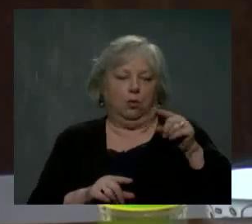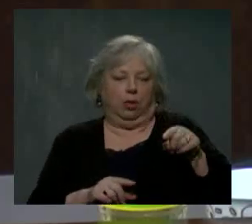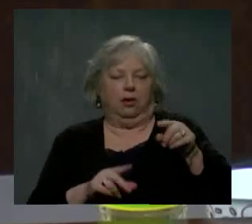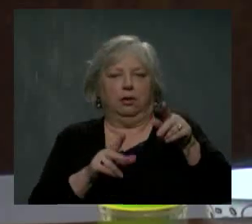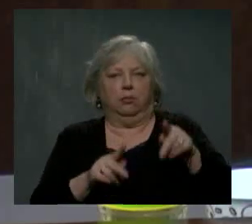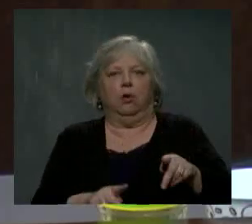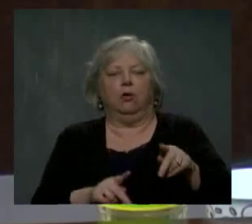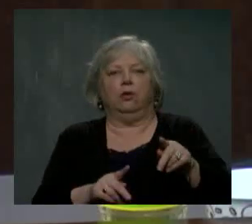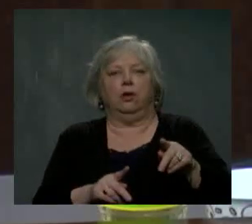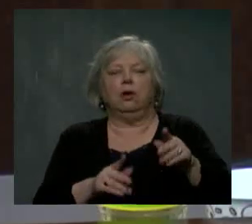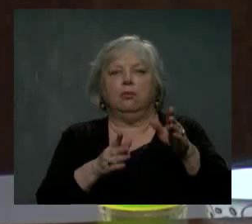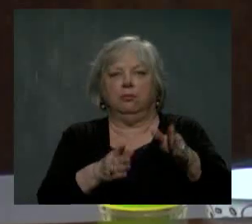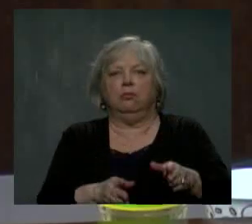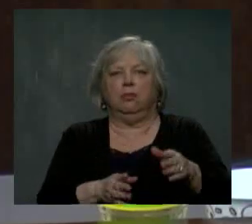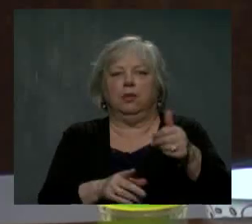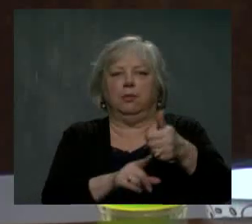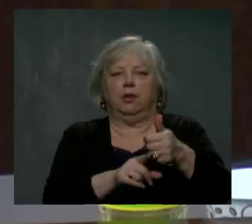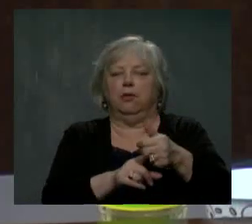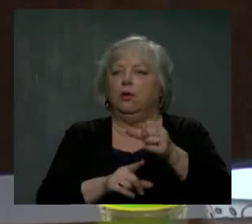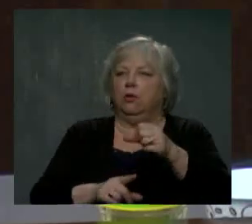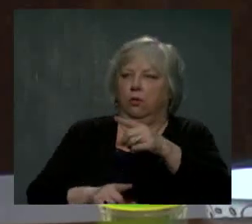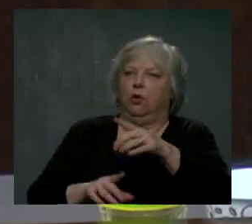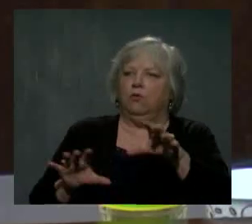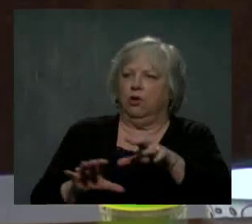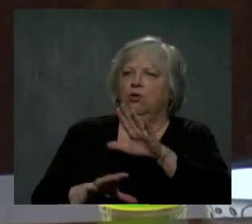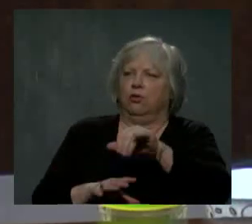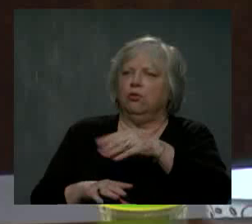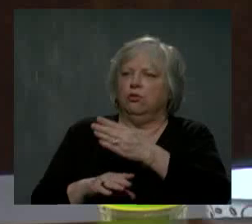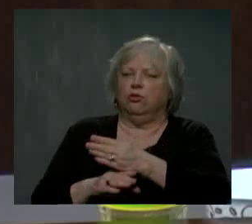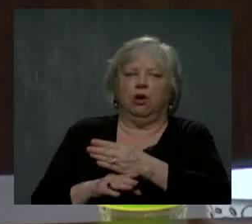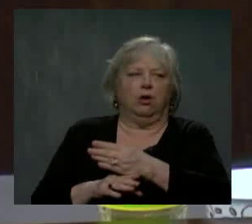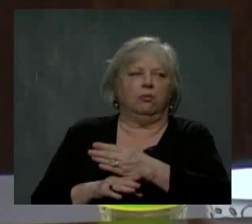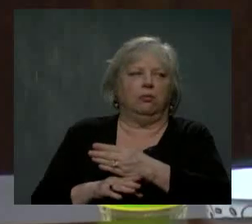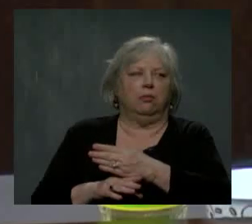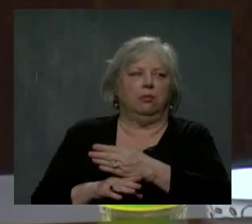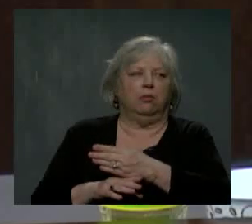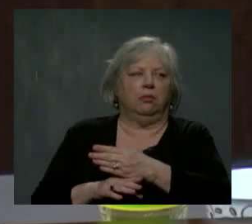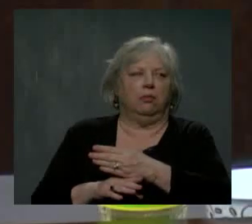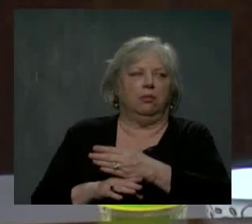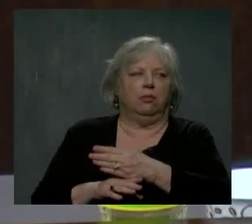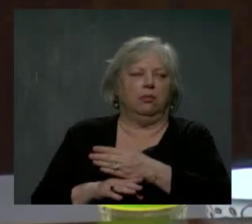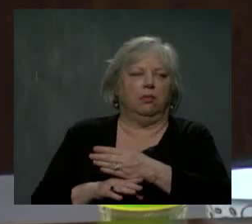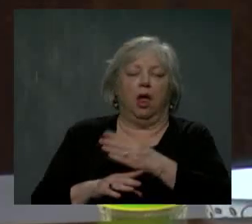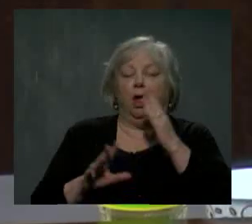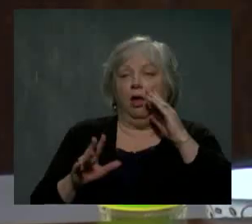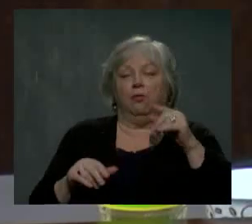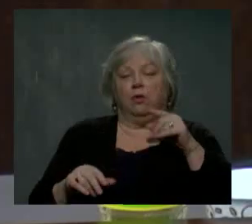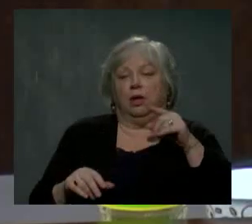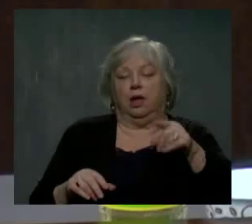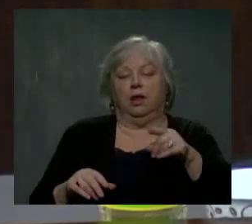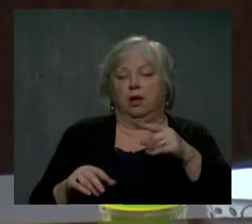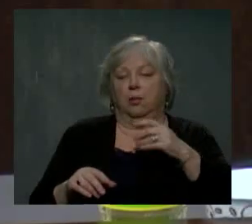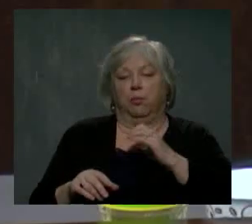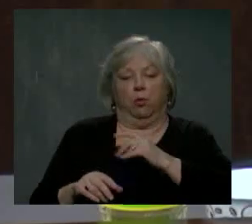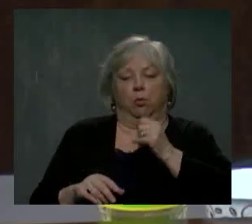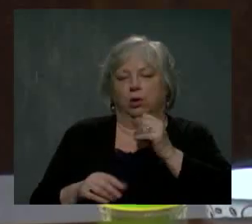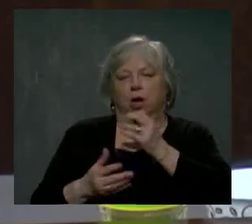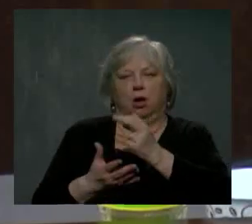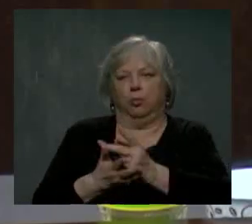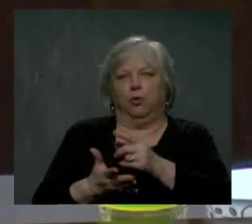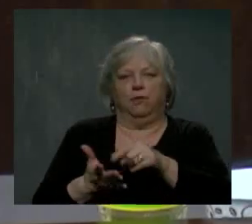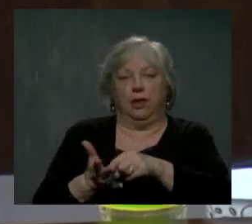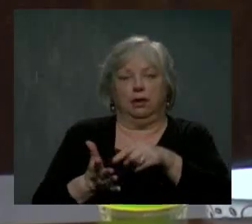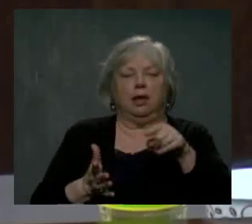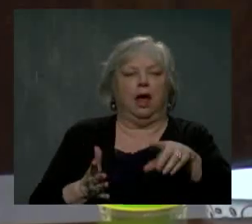personally. So you've done your job, so don't worry. It will not be approved. I hope that it will not be approved. And the residents were in